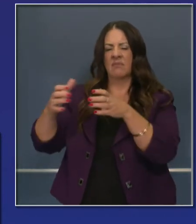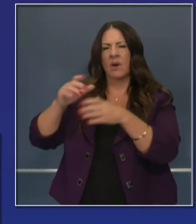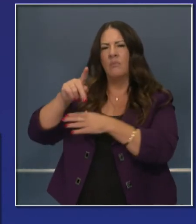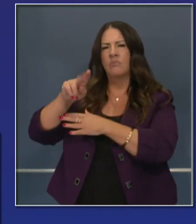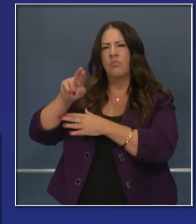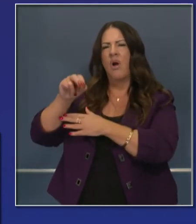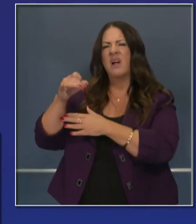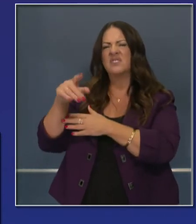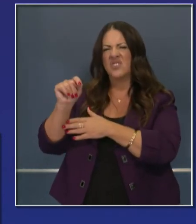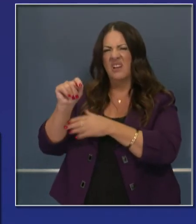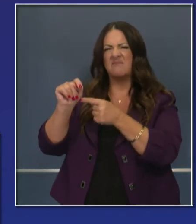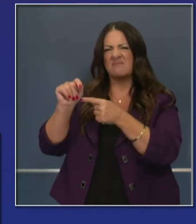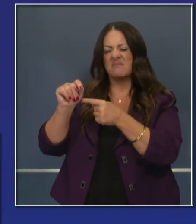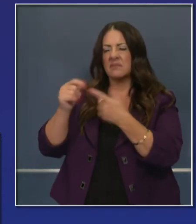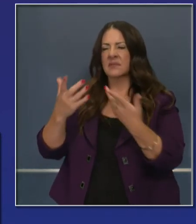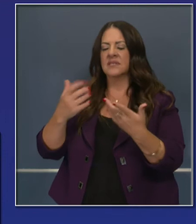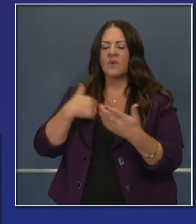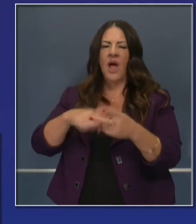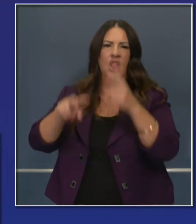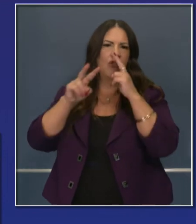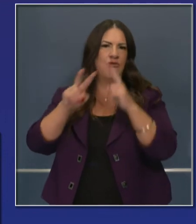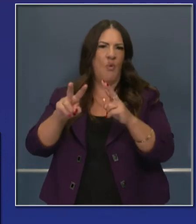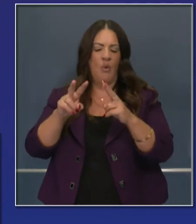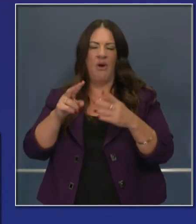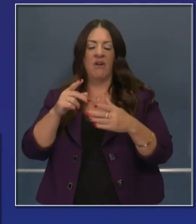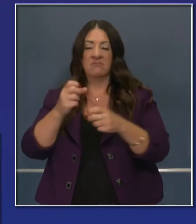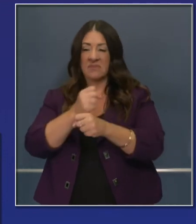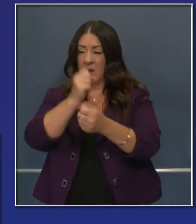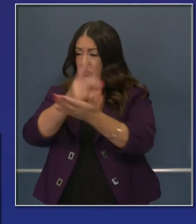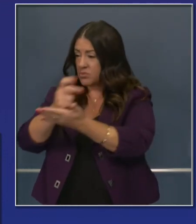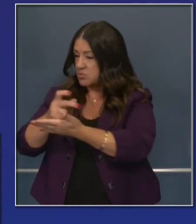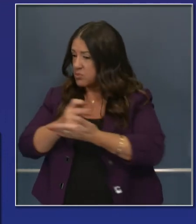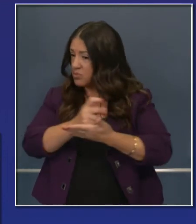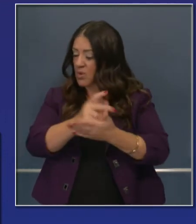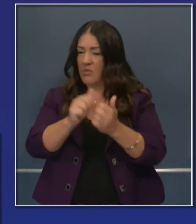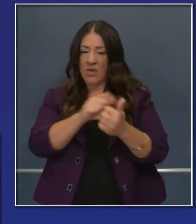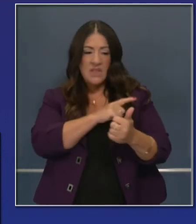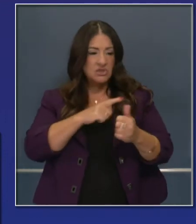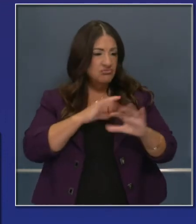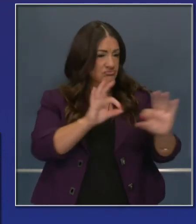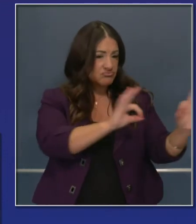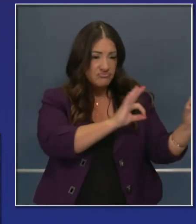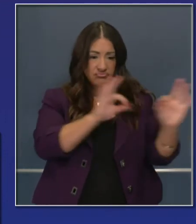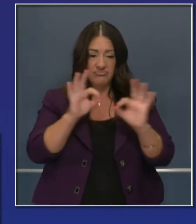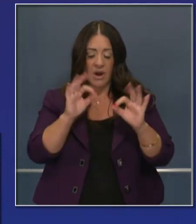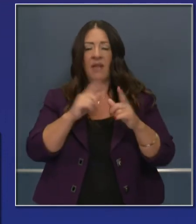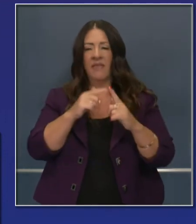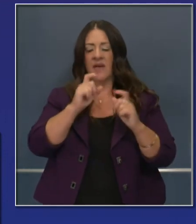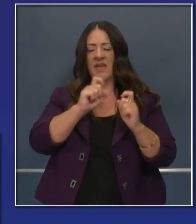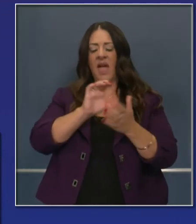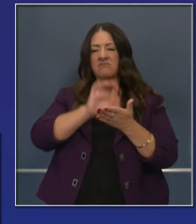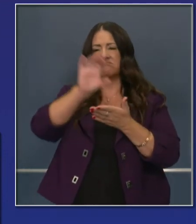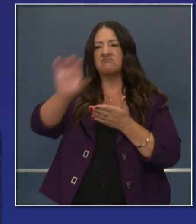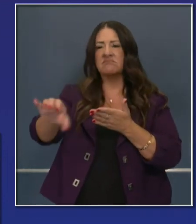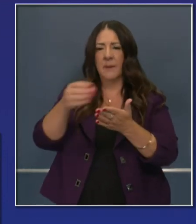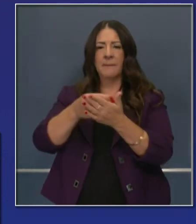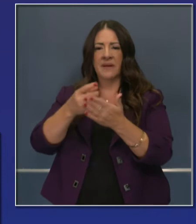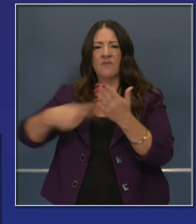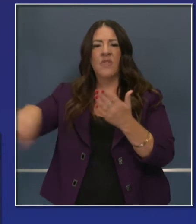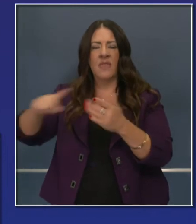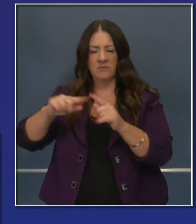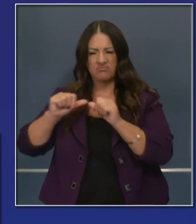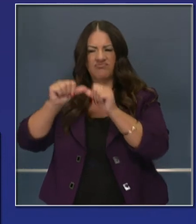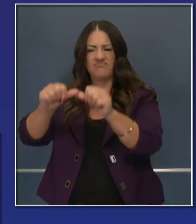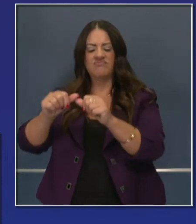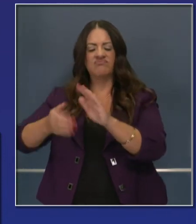Committee, and I look forward to getting their approval and very grateful for the partnership. Holly Mitchell, many others that are part of